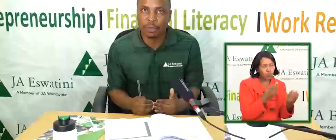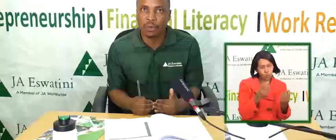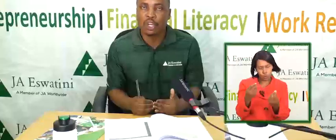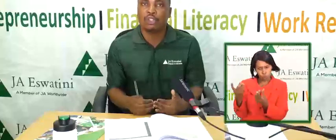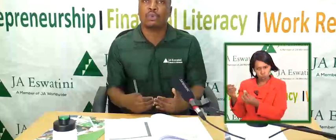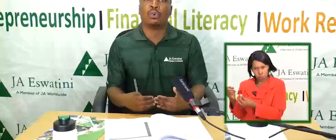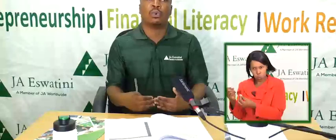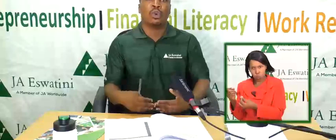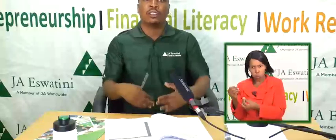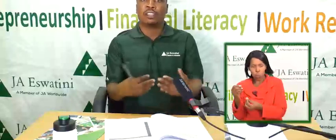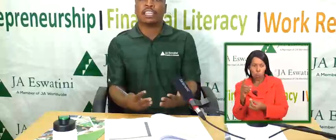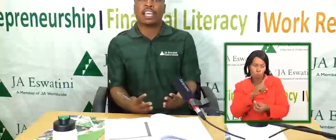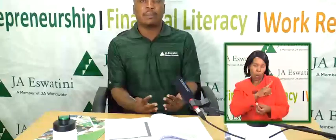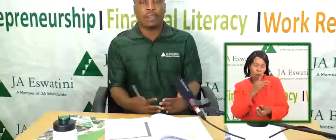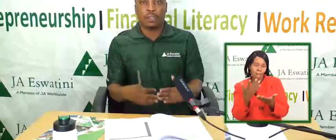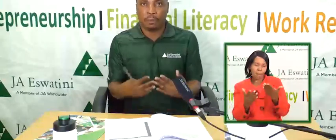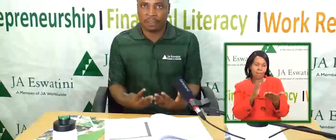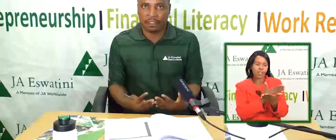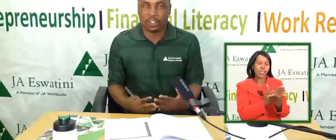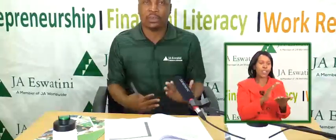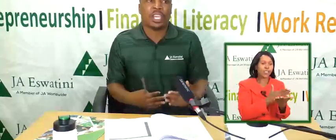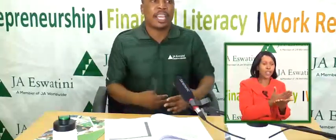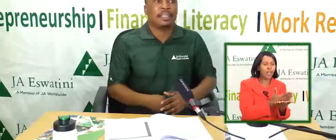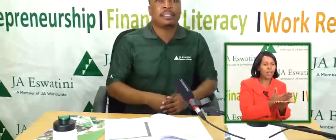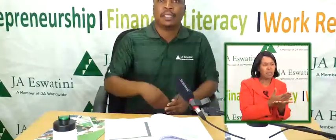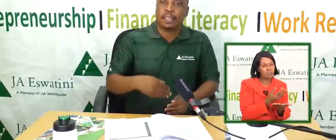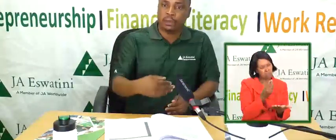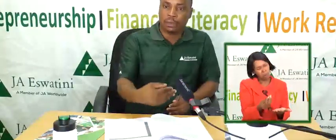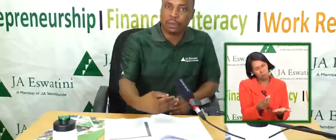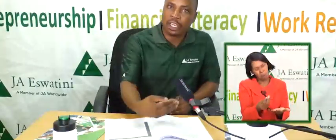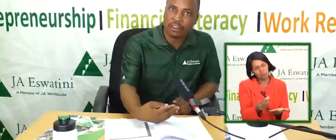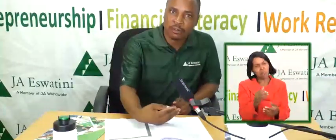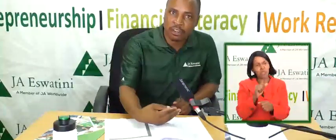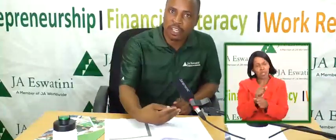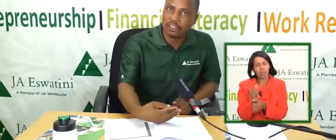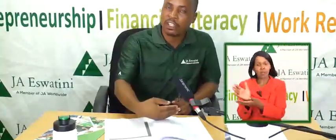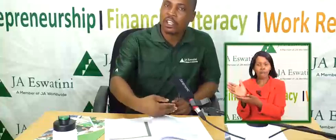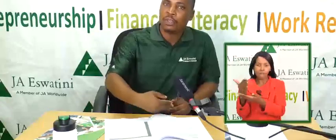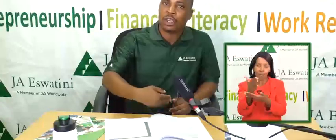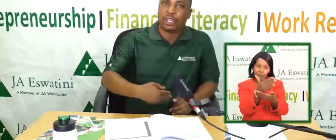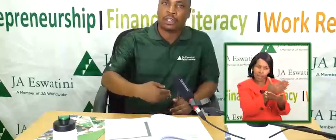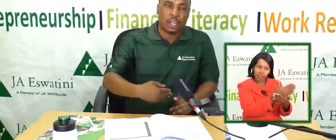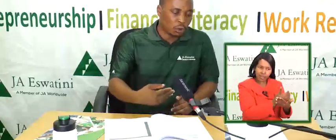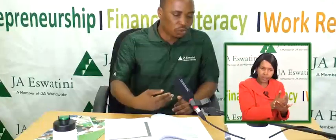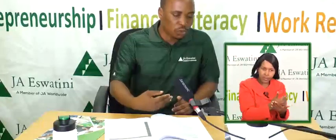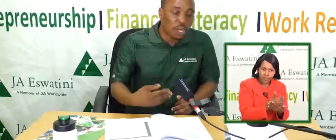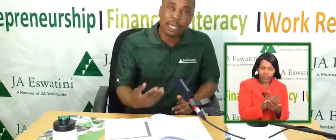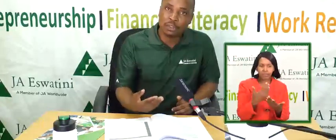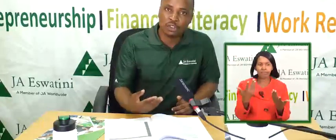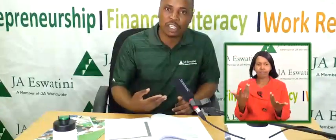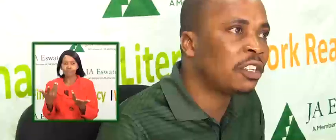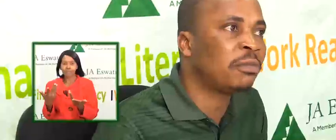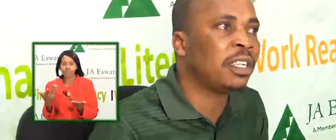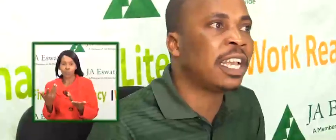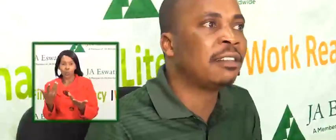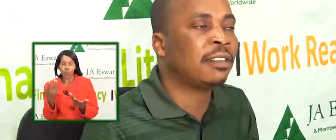enough for you to start up your business, you can fundraise. You can also come